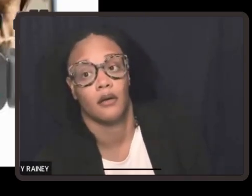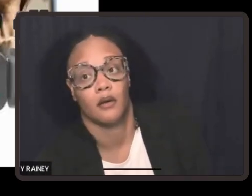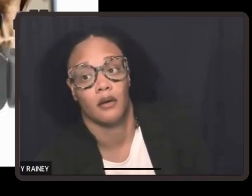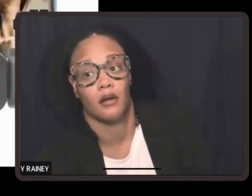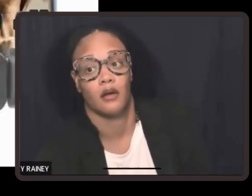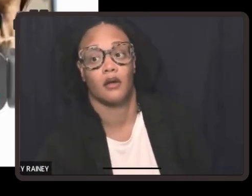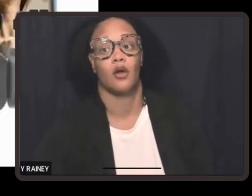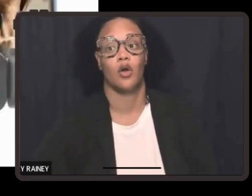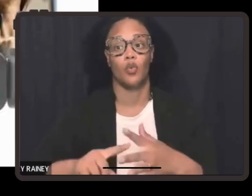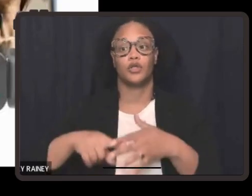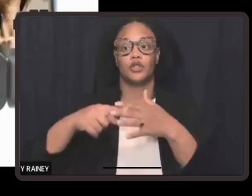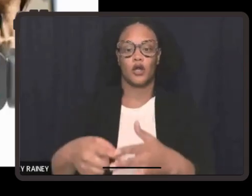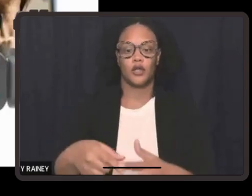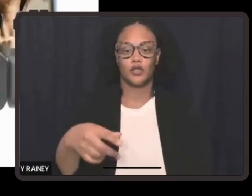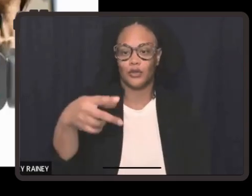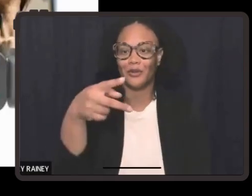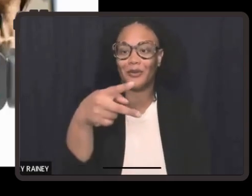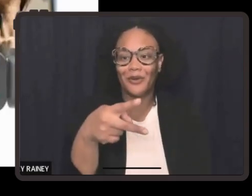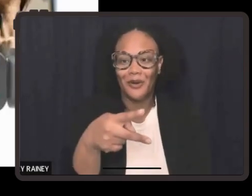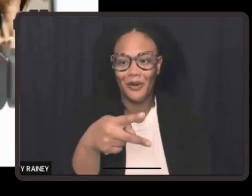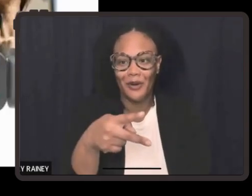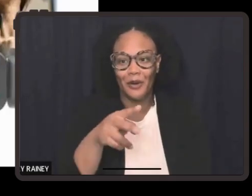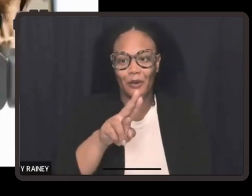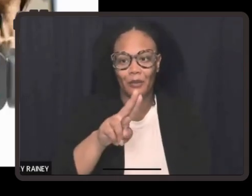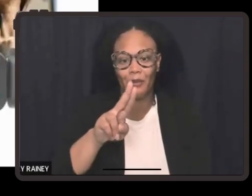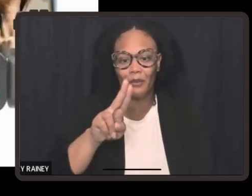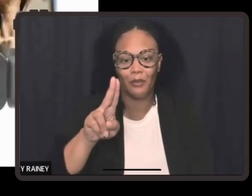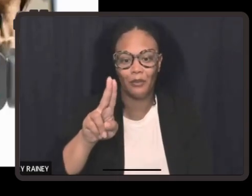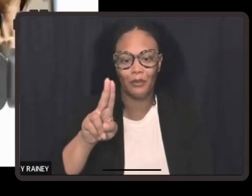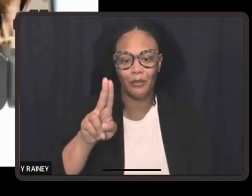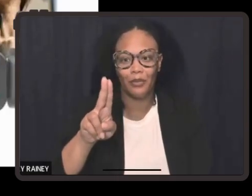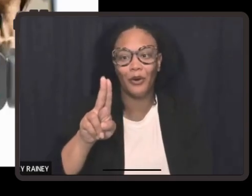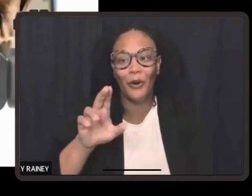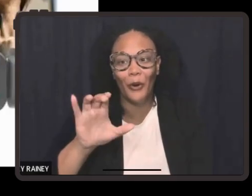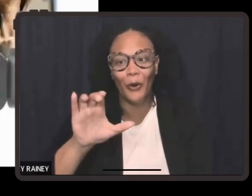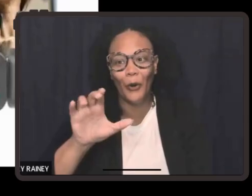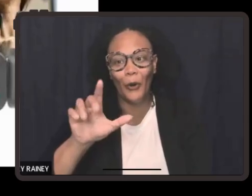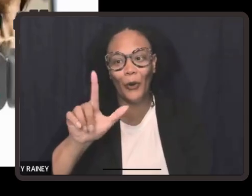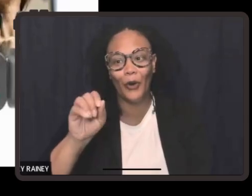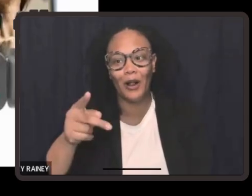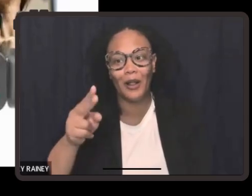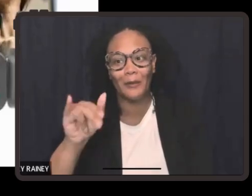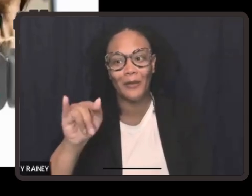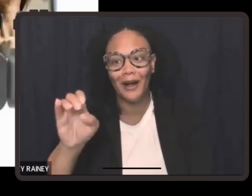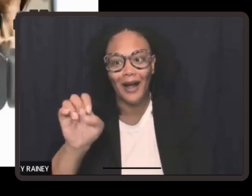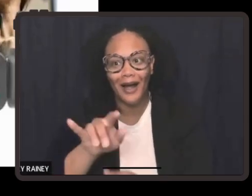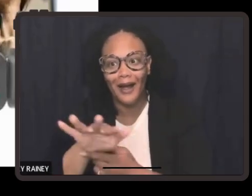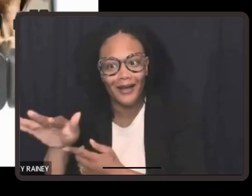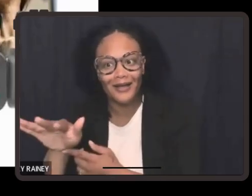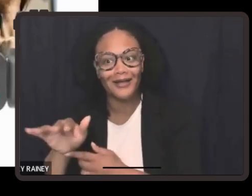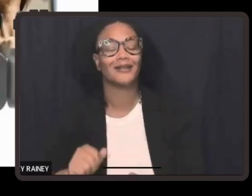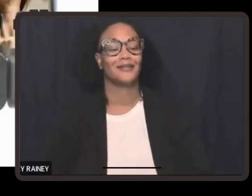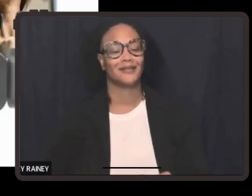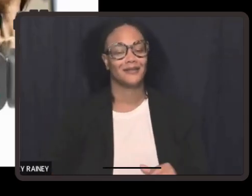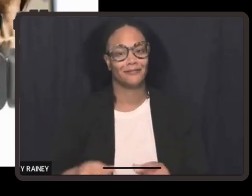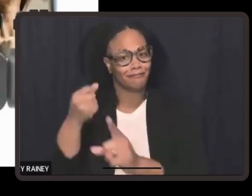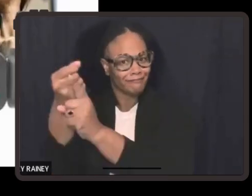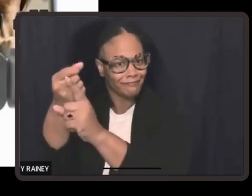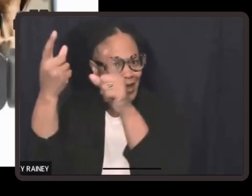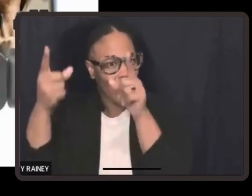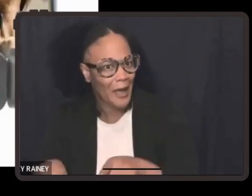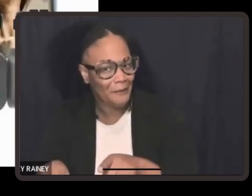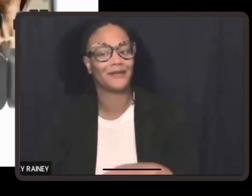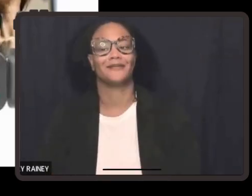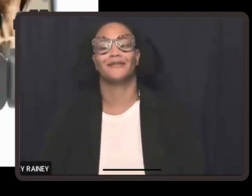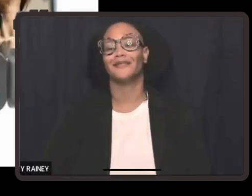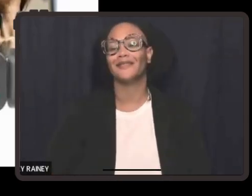because it's the one drug that I think has come out recently that could be very beneficial. We used to use something called cisapride, which